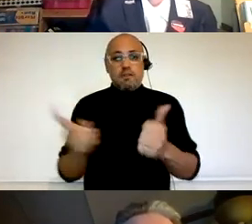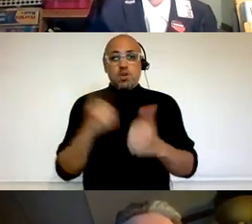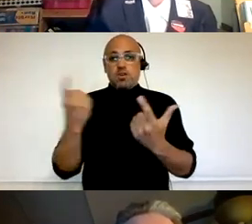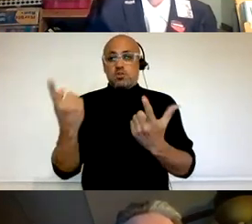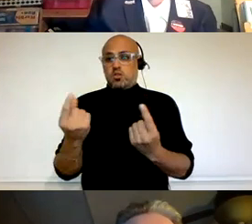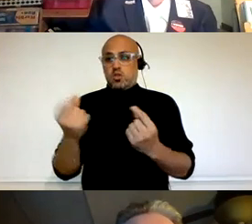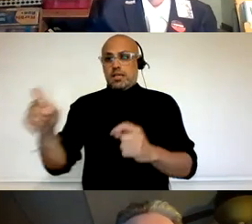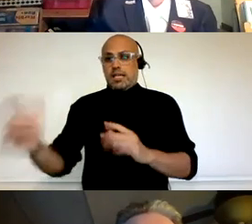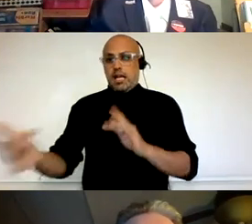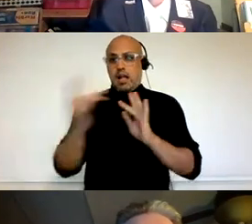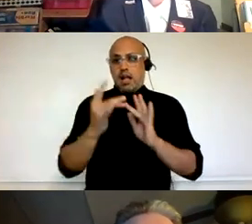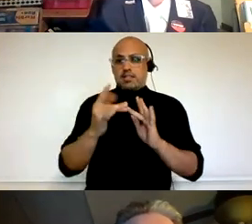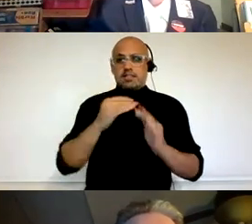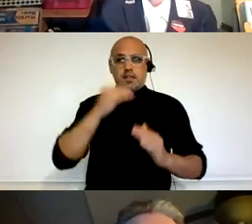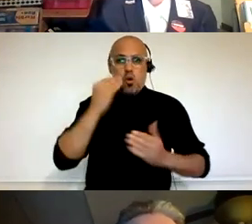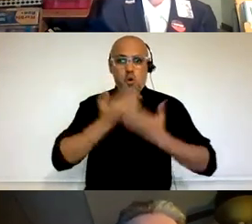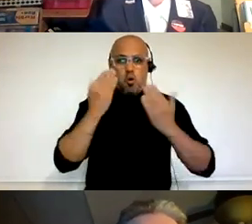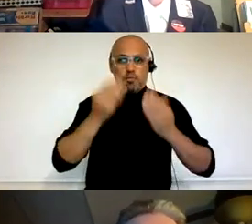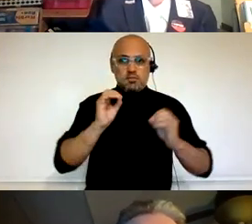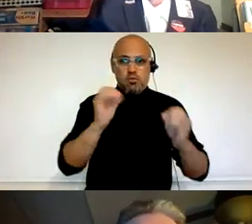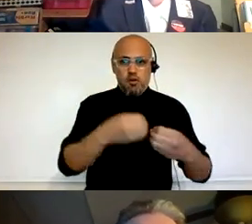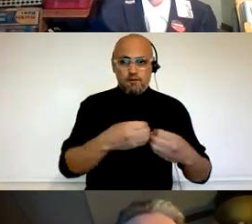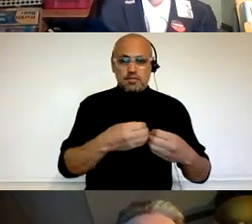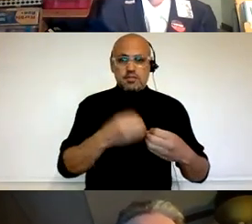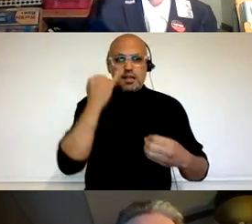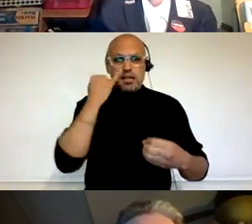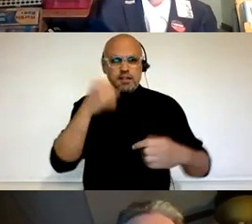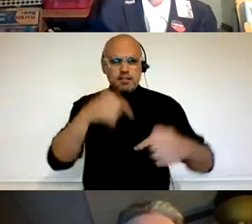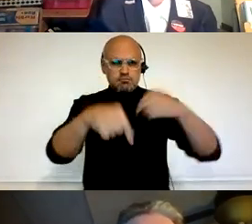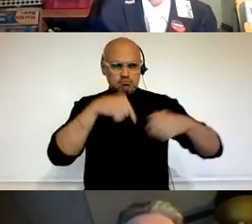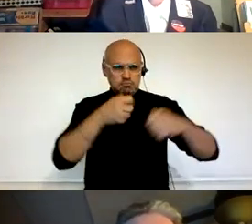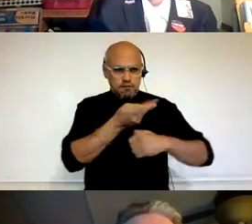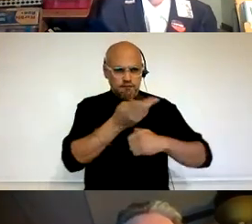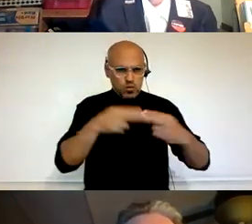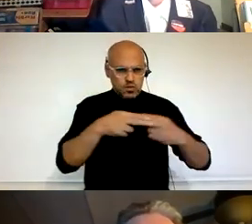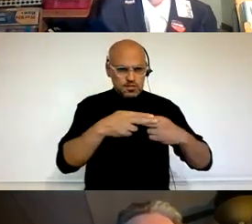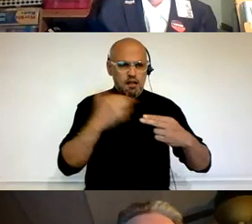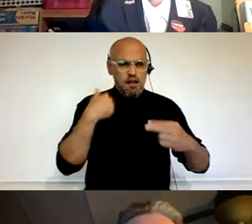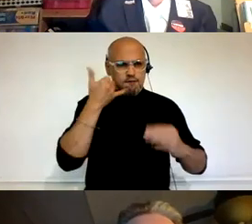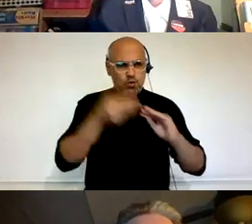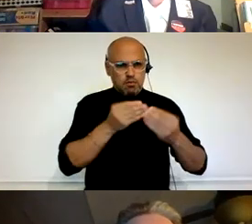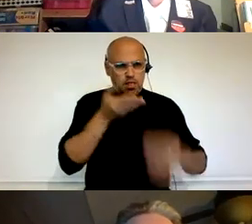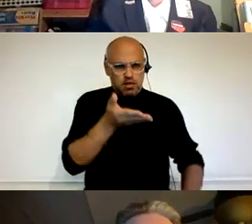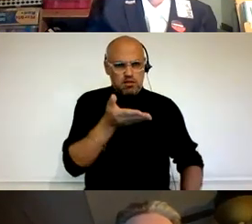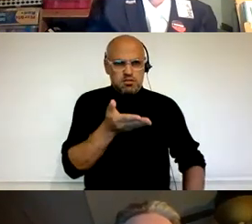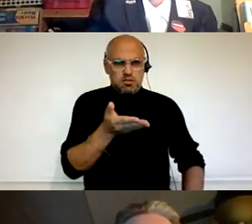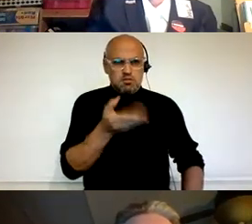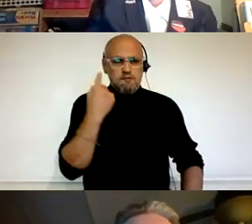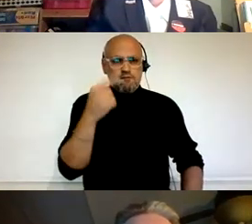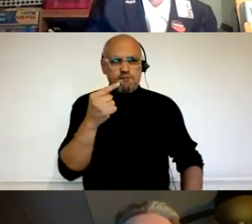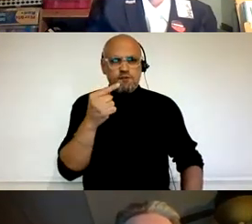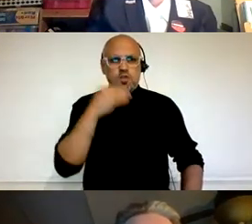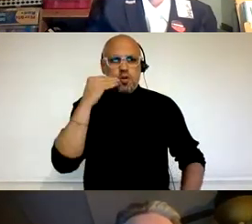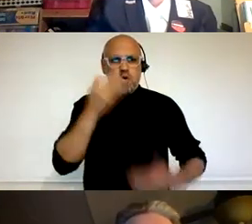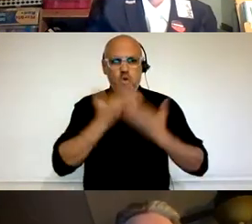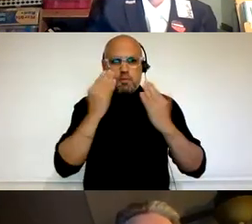contact the homeless office. And if you go back a couple of slides, we have the number there for the homeless